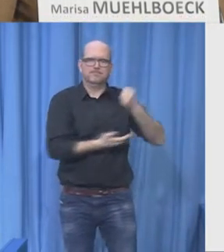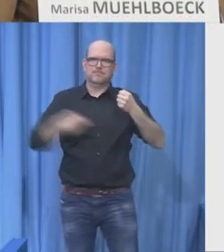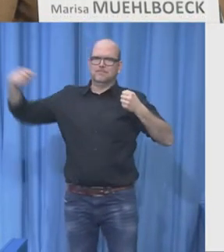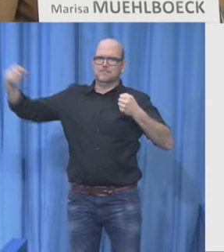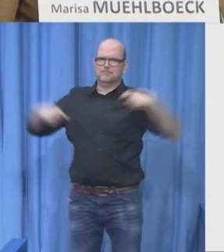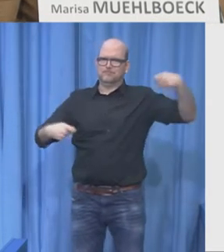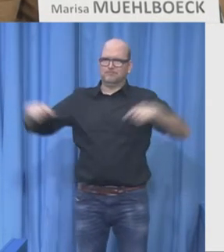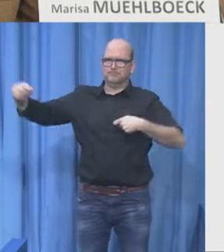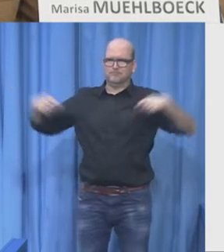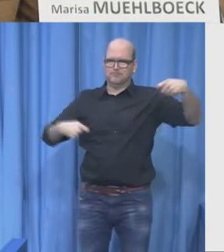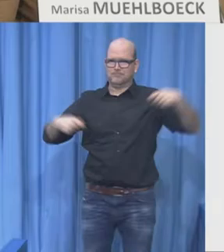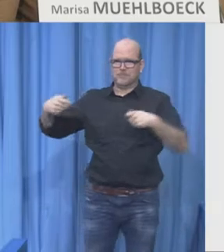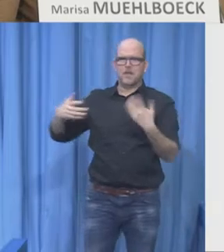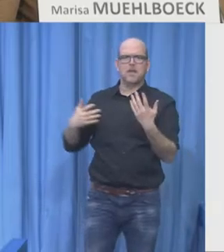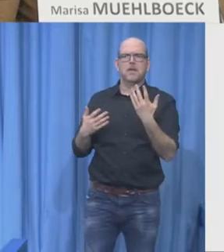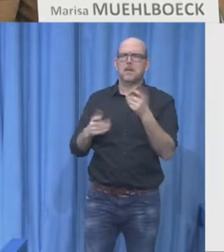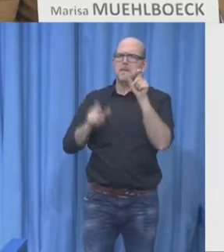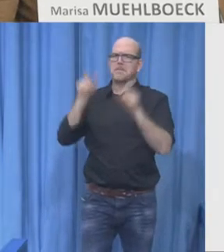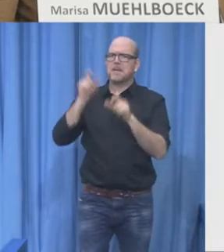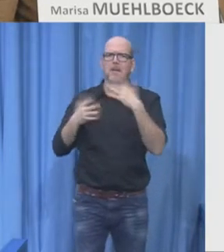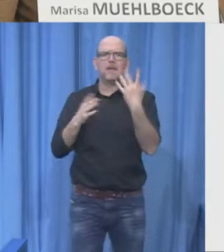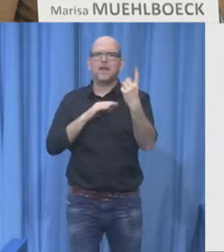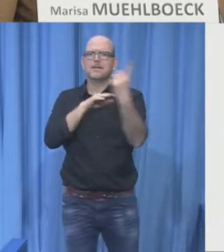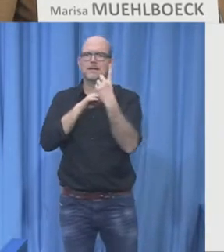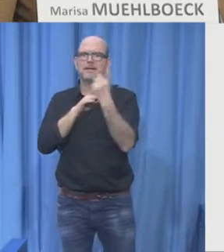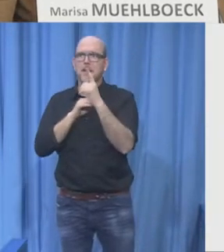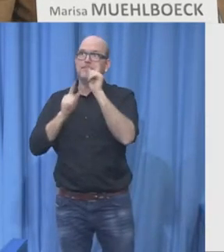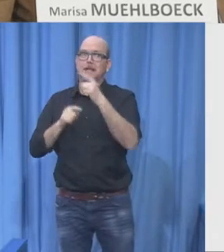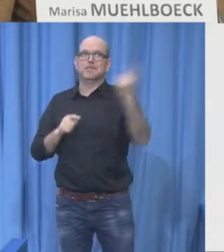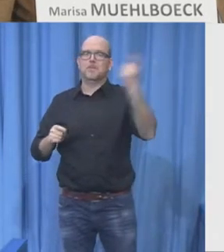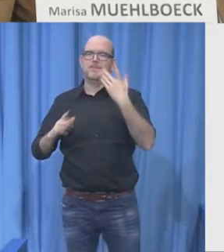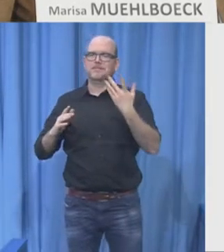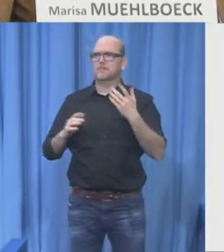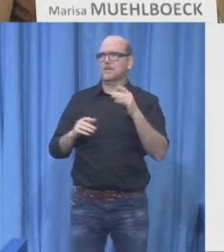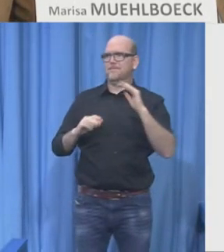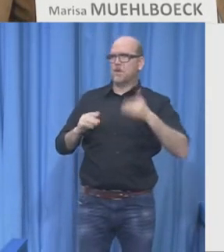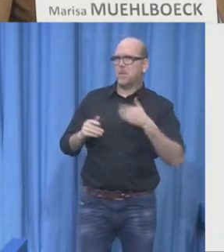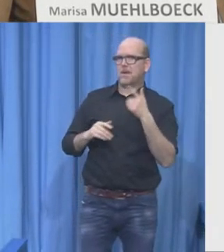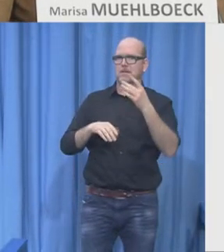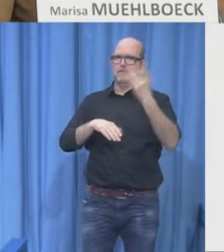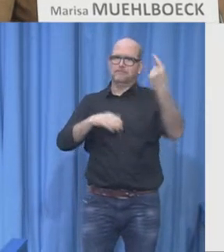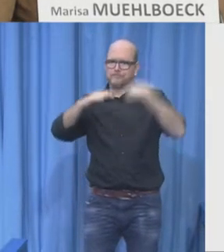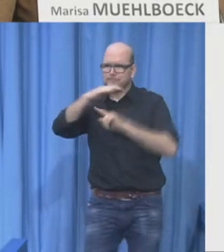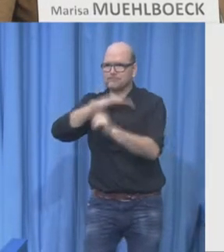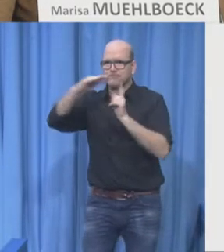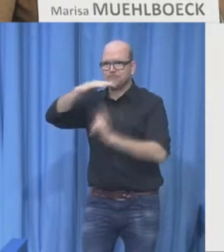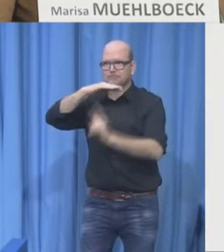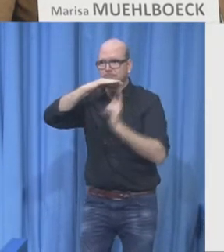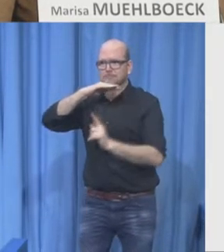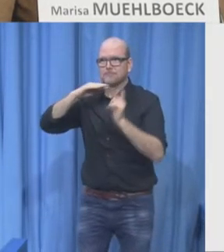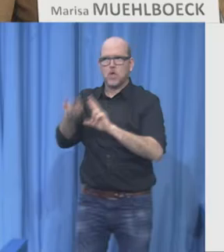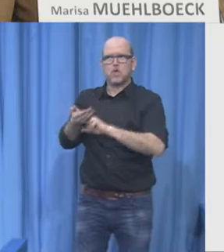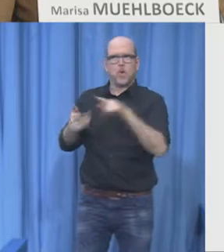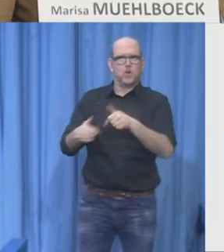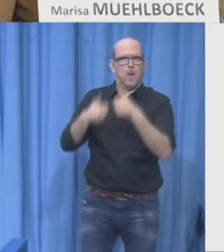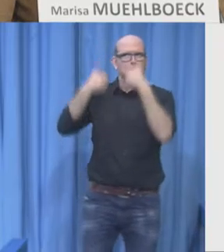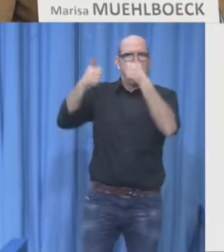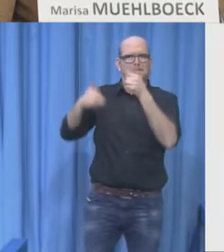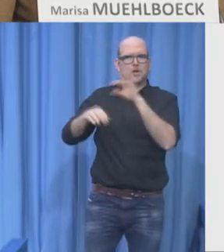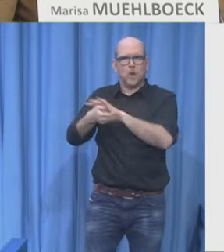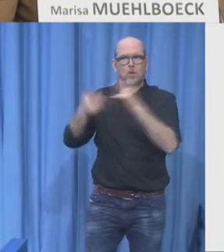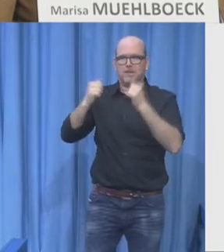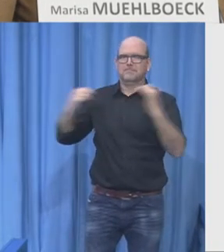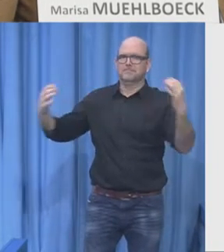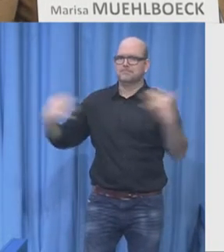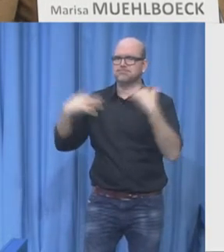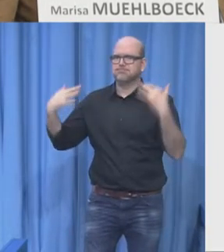The next training course is, of course, based on the progress of this study, since it's linked to the legal status. And